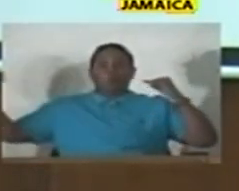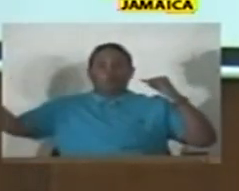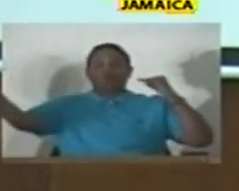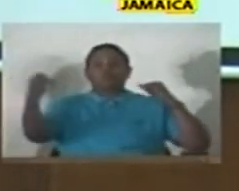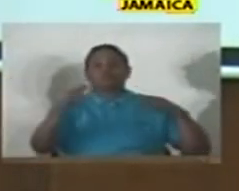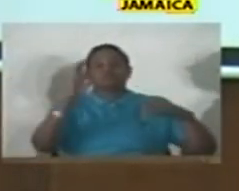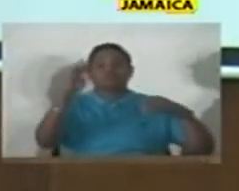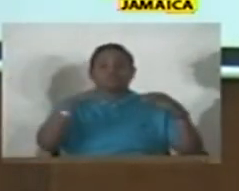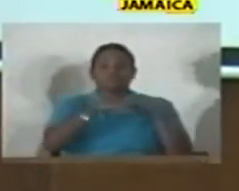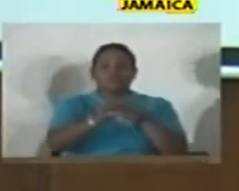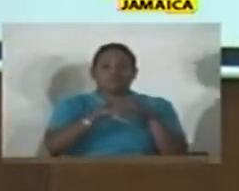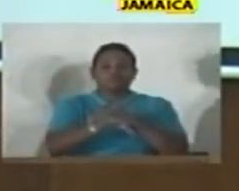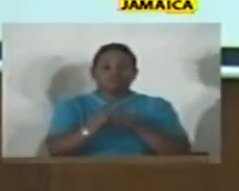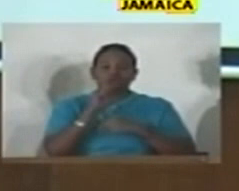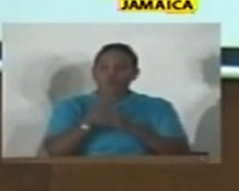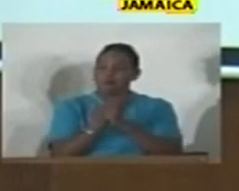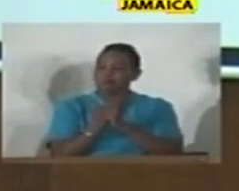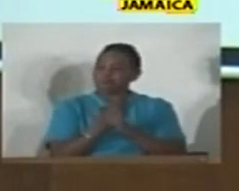to the property,